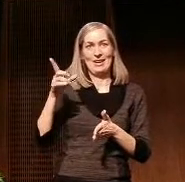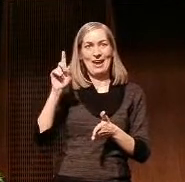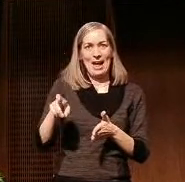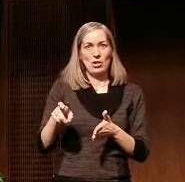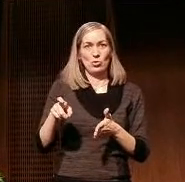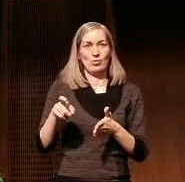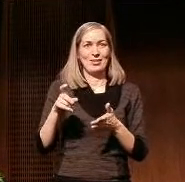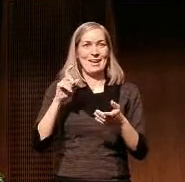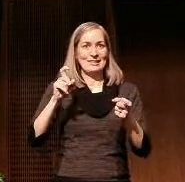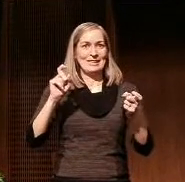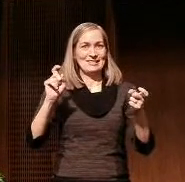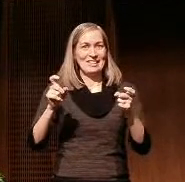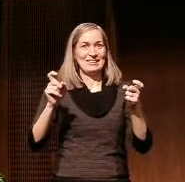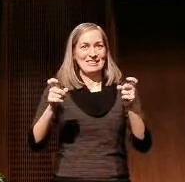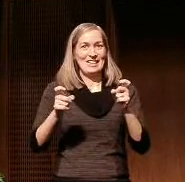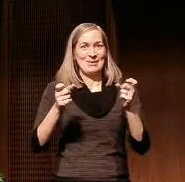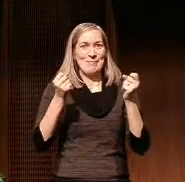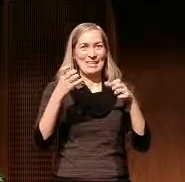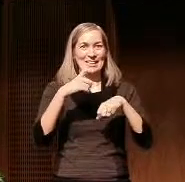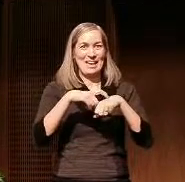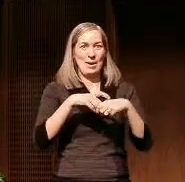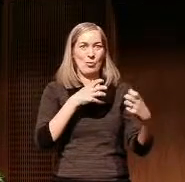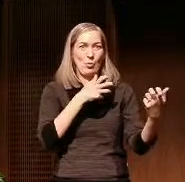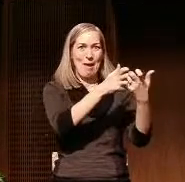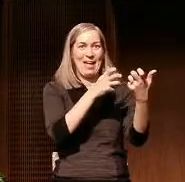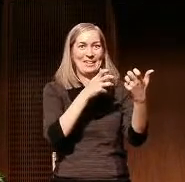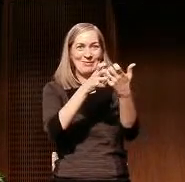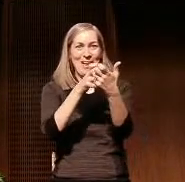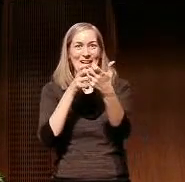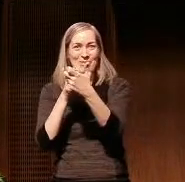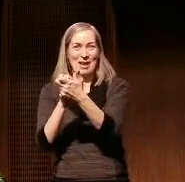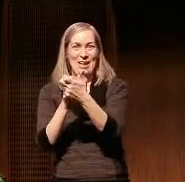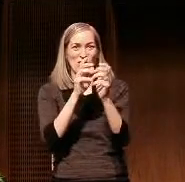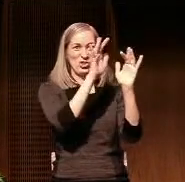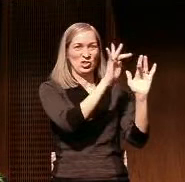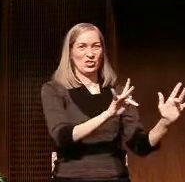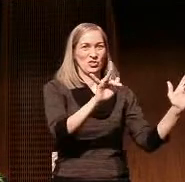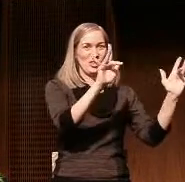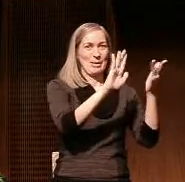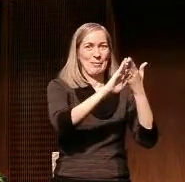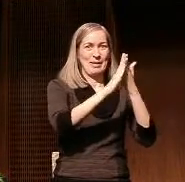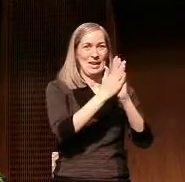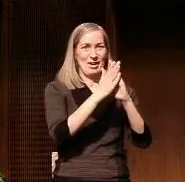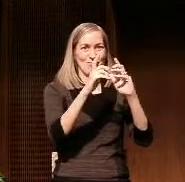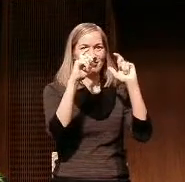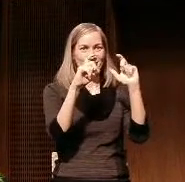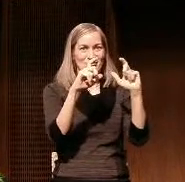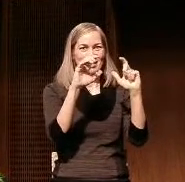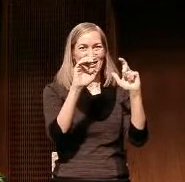times. Reel to reel became cassettes.